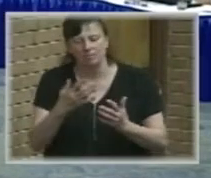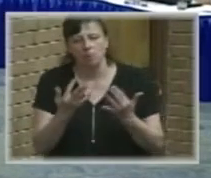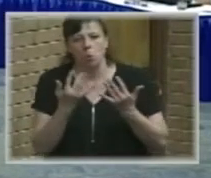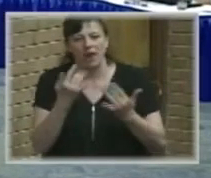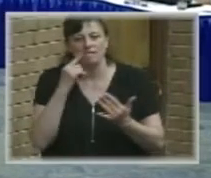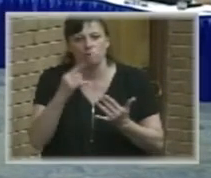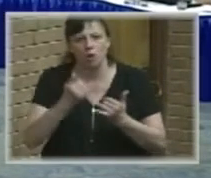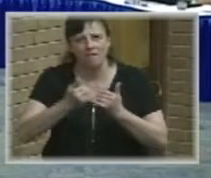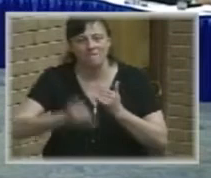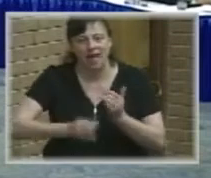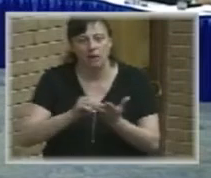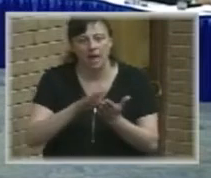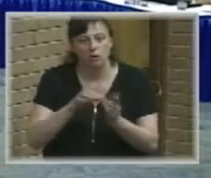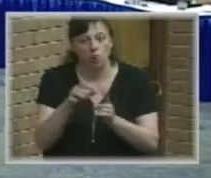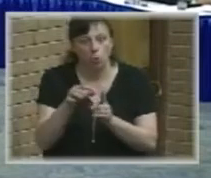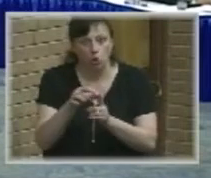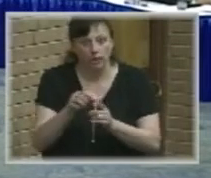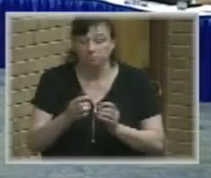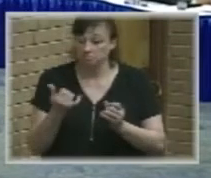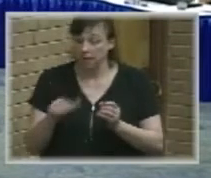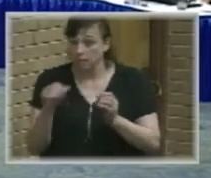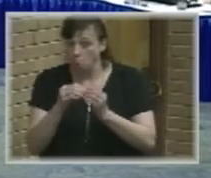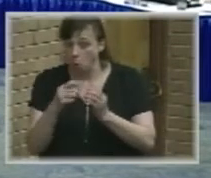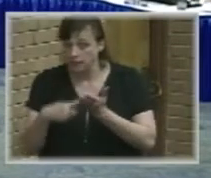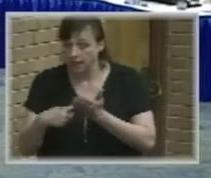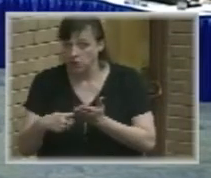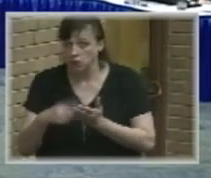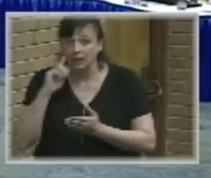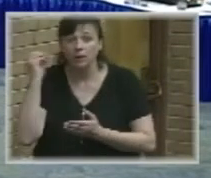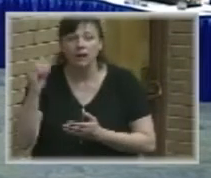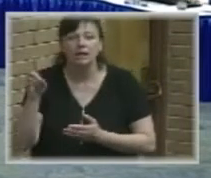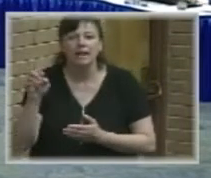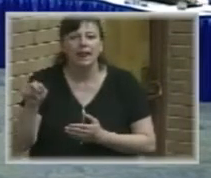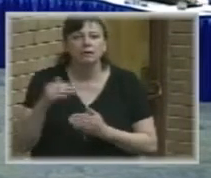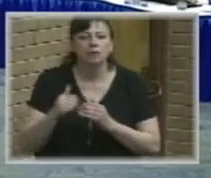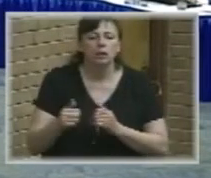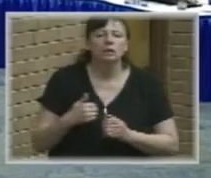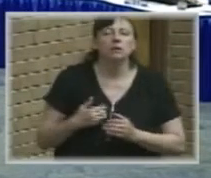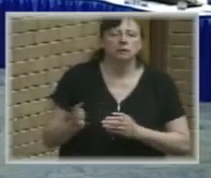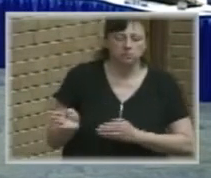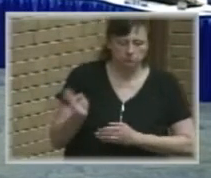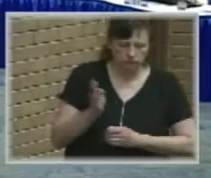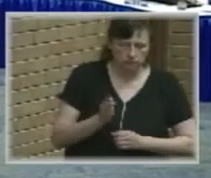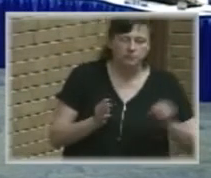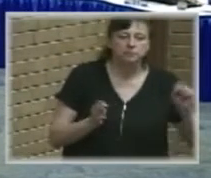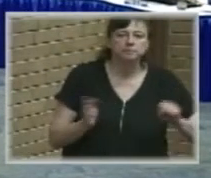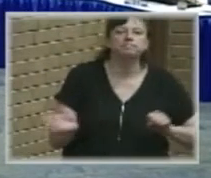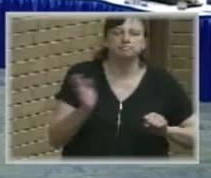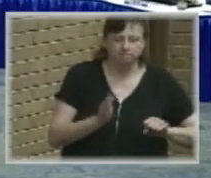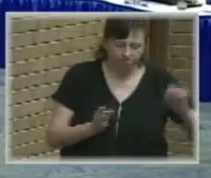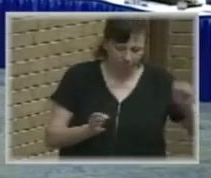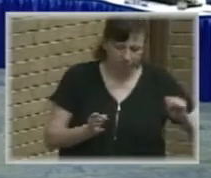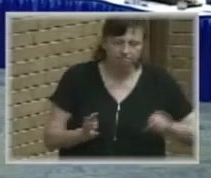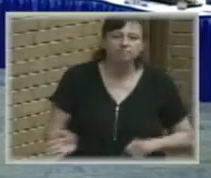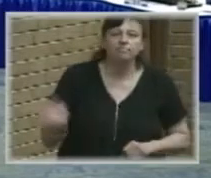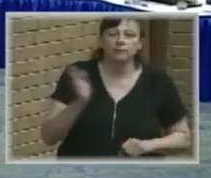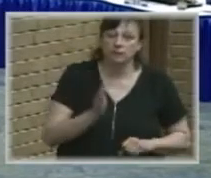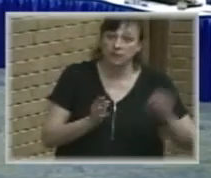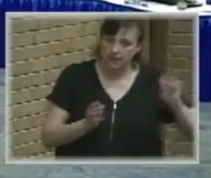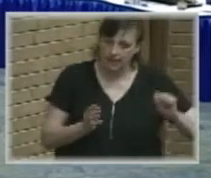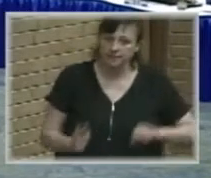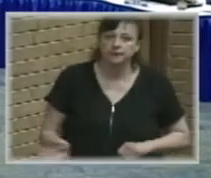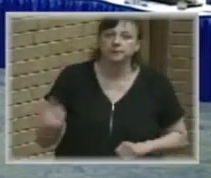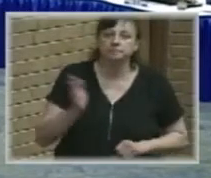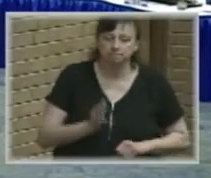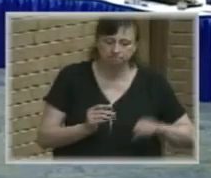Thank you. Further discussion? Hearing none. Dan, please call the roll. Councilmember DePonzio? Aye. Councilmember Werner? Aye. Councilmember Wilt?